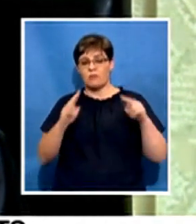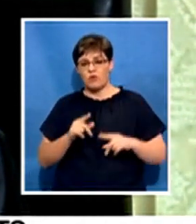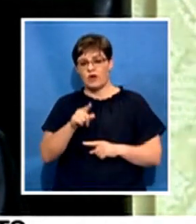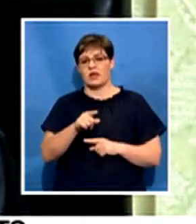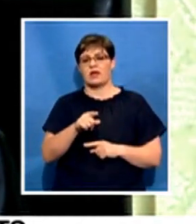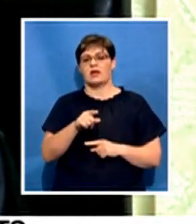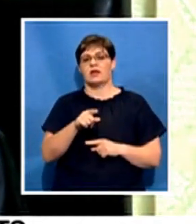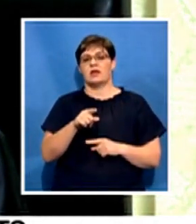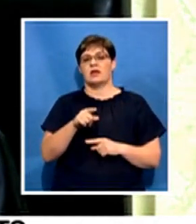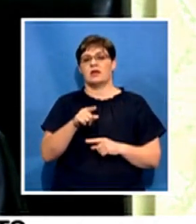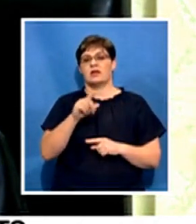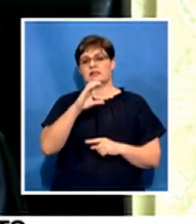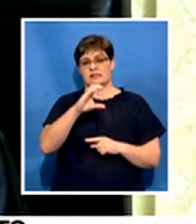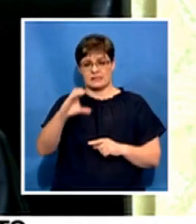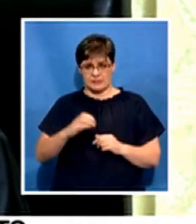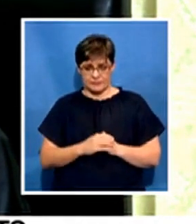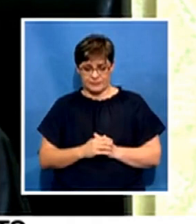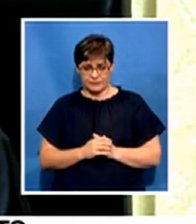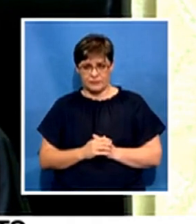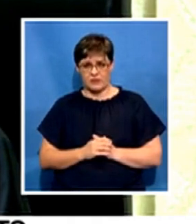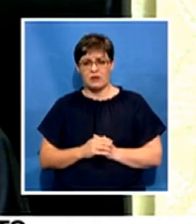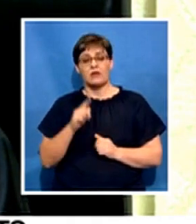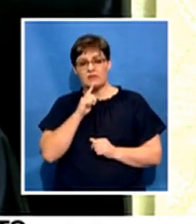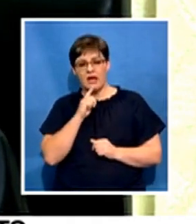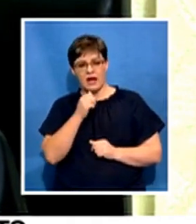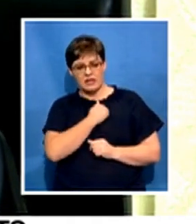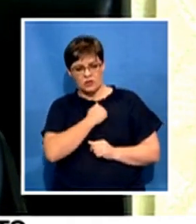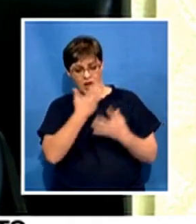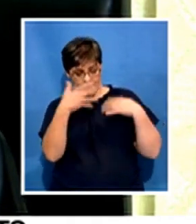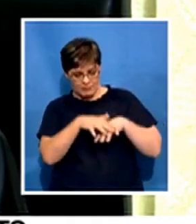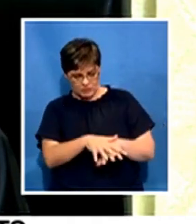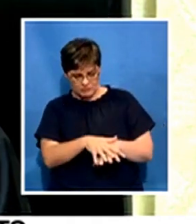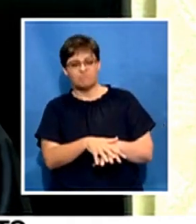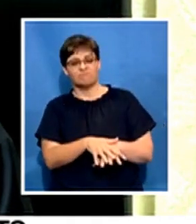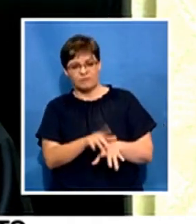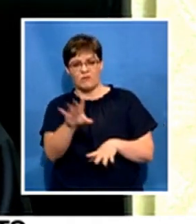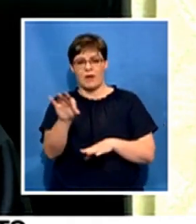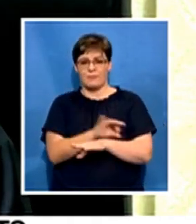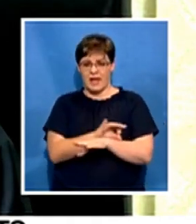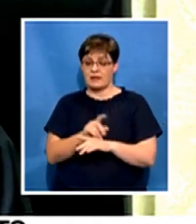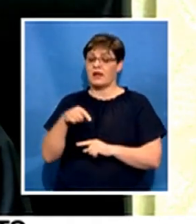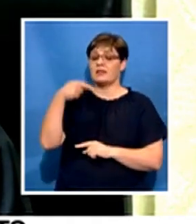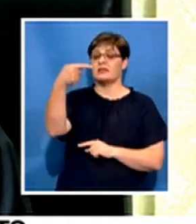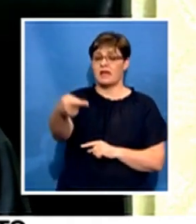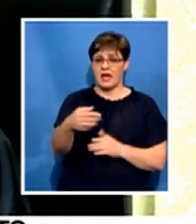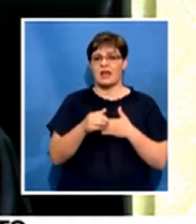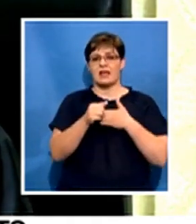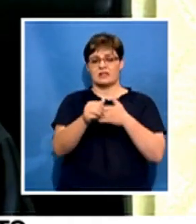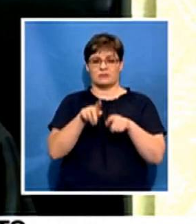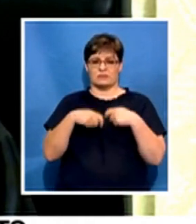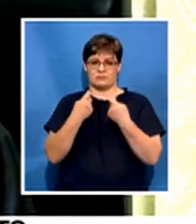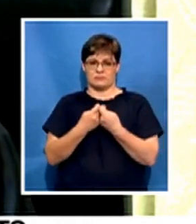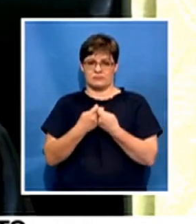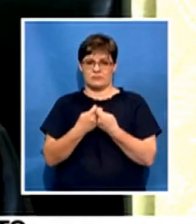will engage the implementation of the plan at the Economic Recovery Leadership Team in NEDLAC.